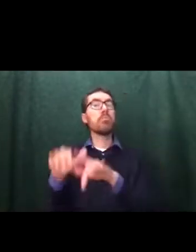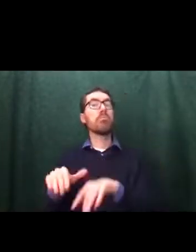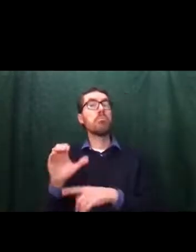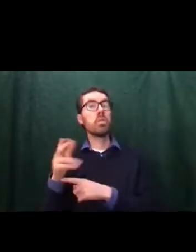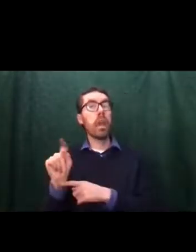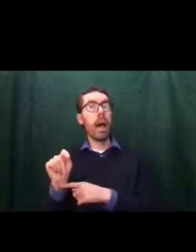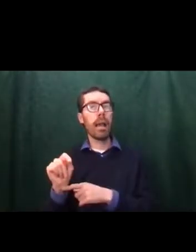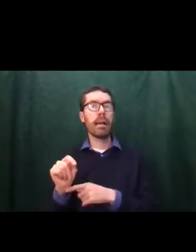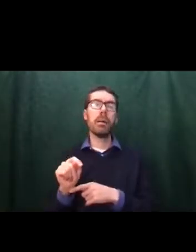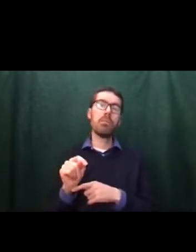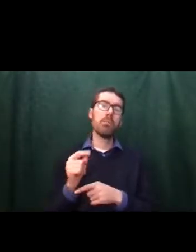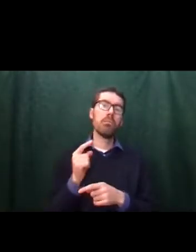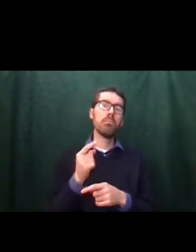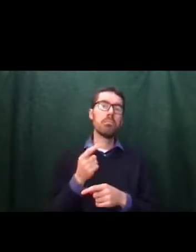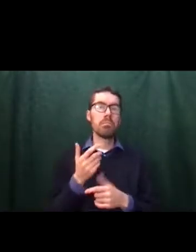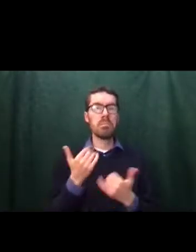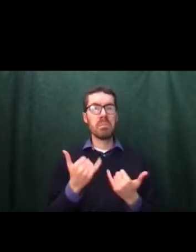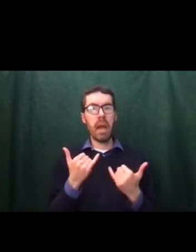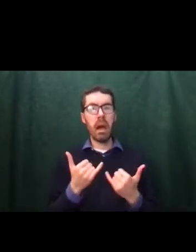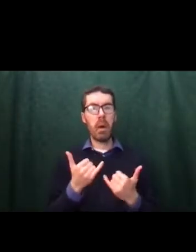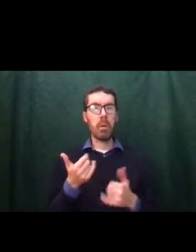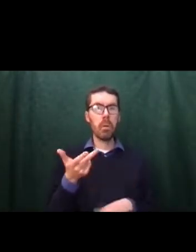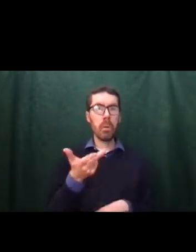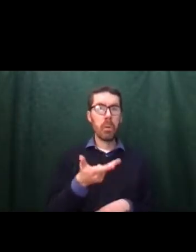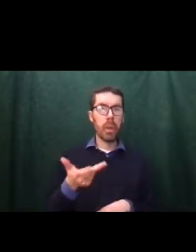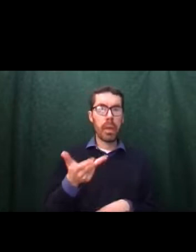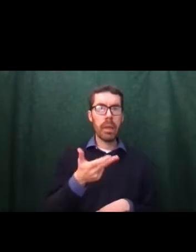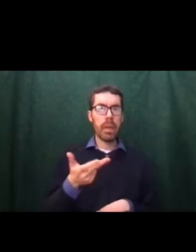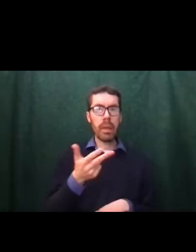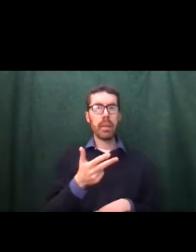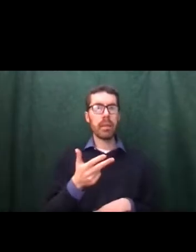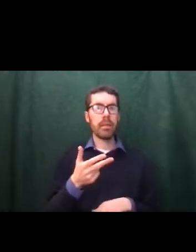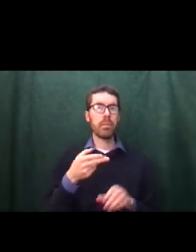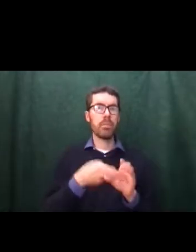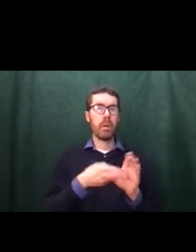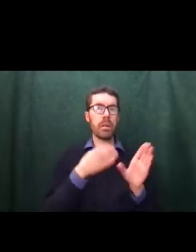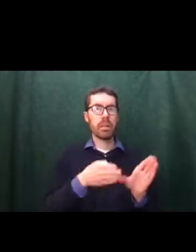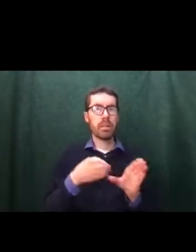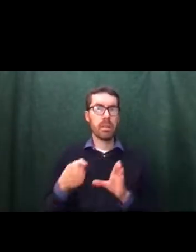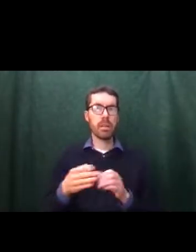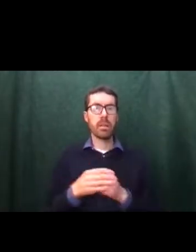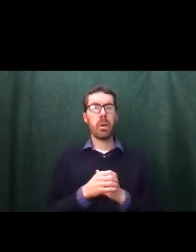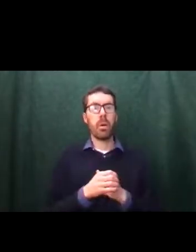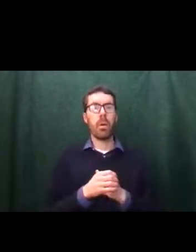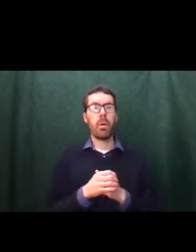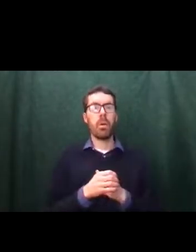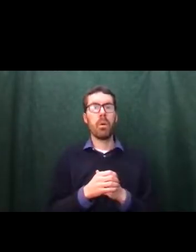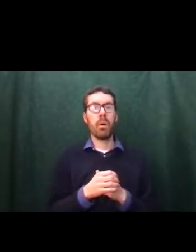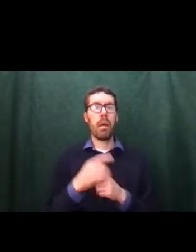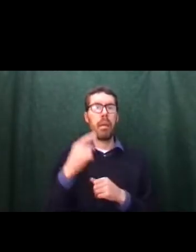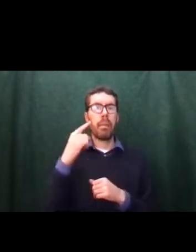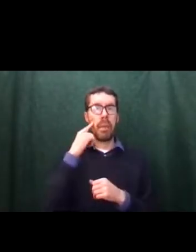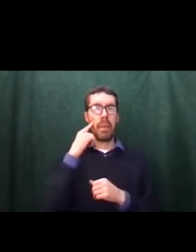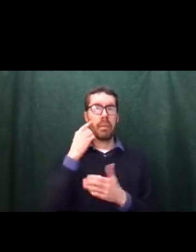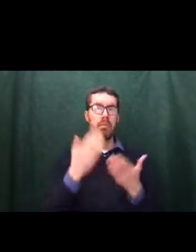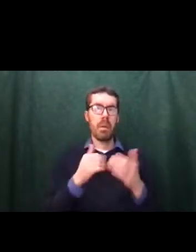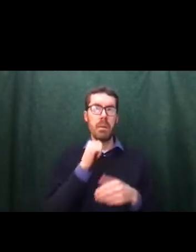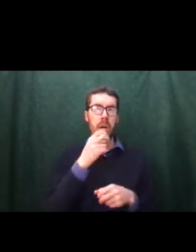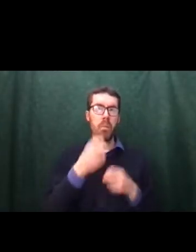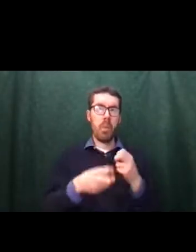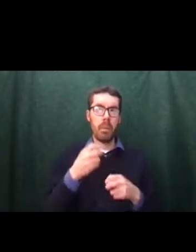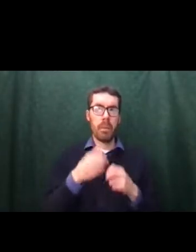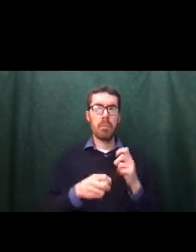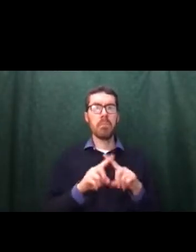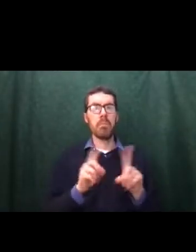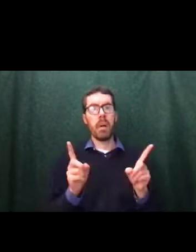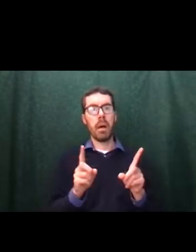3 of us here right now, or 3 participants here right now. So I don't assume that will be an issue, but if it